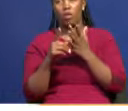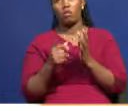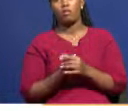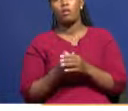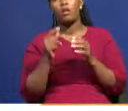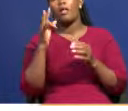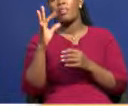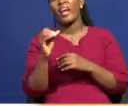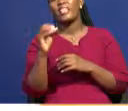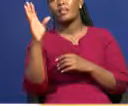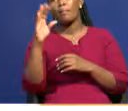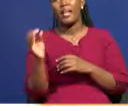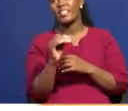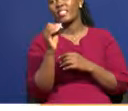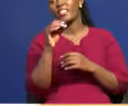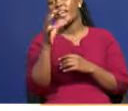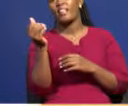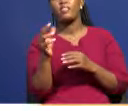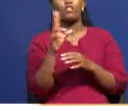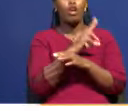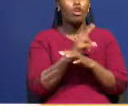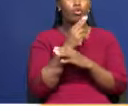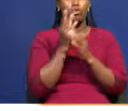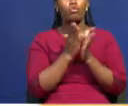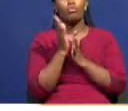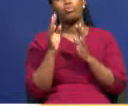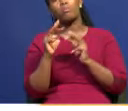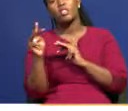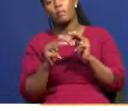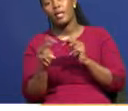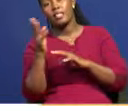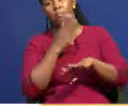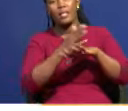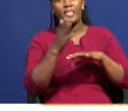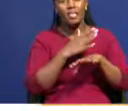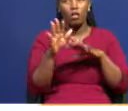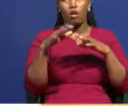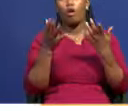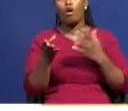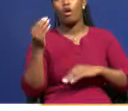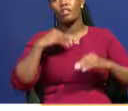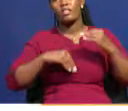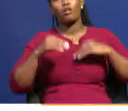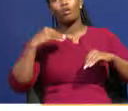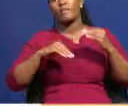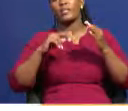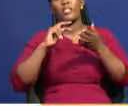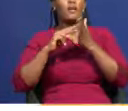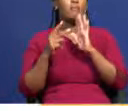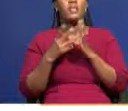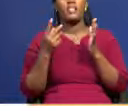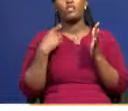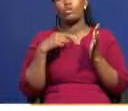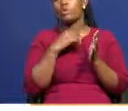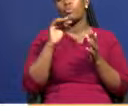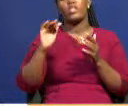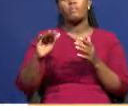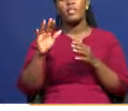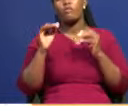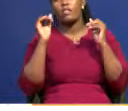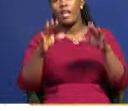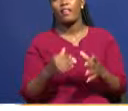and 30% is consumed into mismanagement and corruption. Mm-hmm. So we remain with like absolutely nothing mm-hmm. to spend, because, for